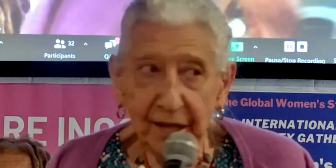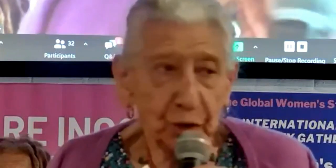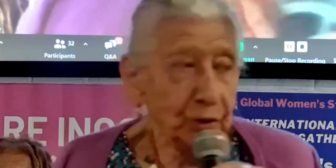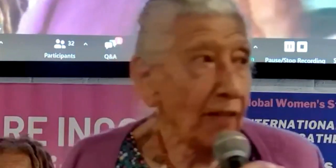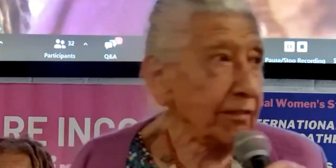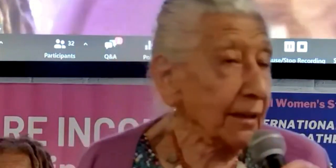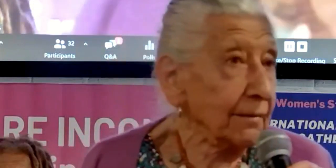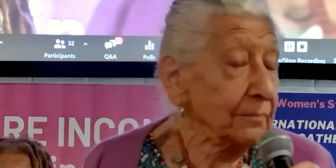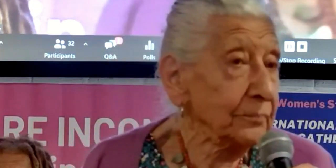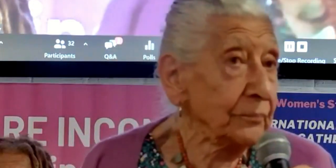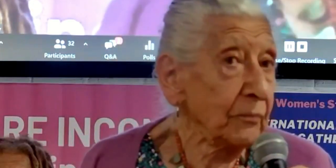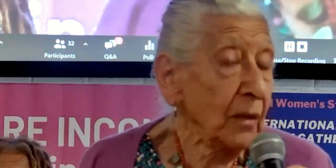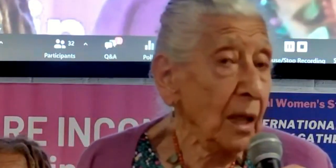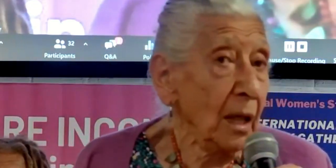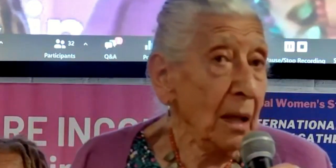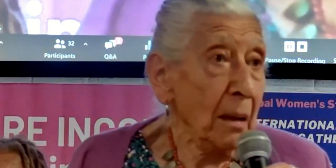how they do nothing.